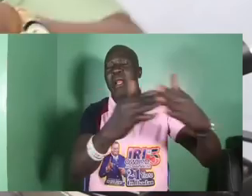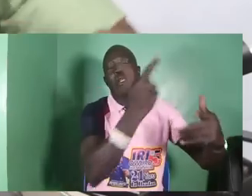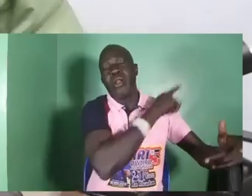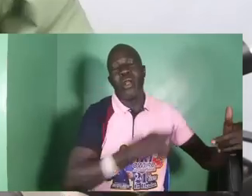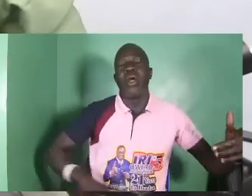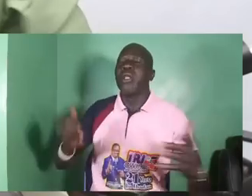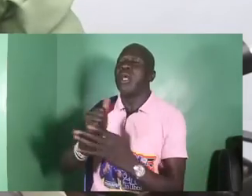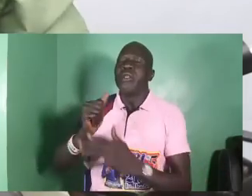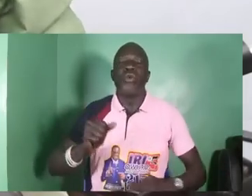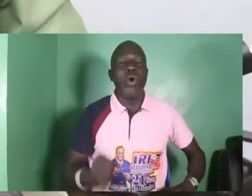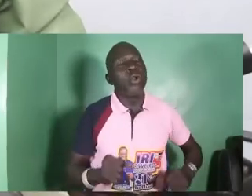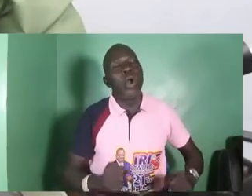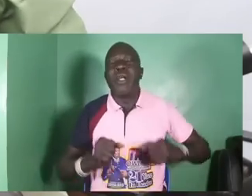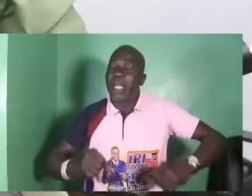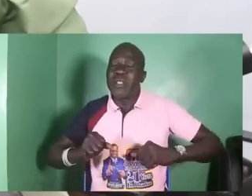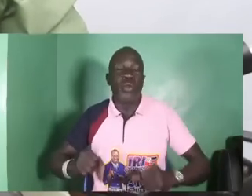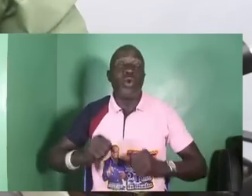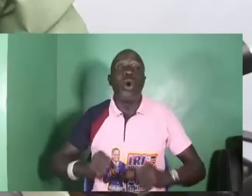wow